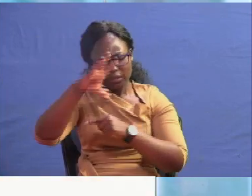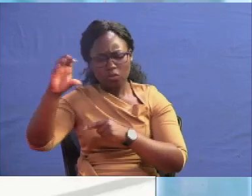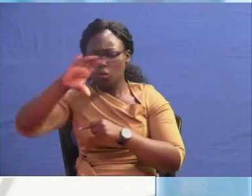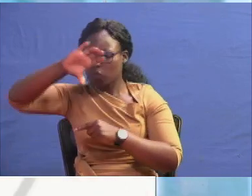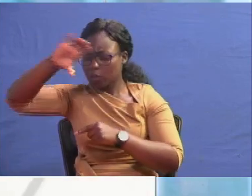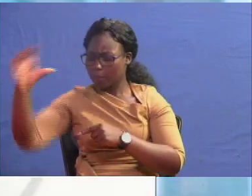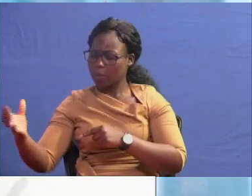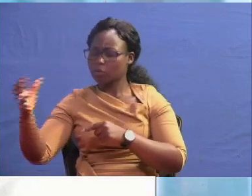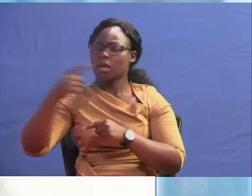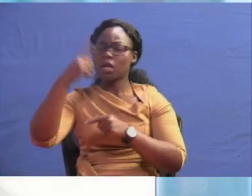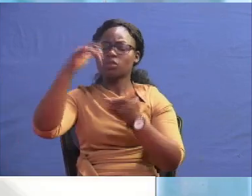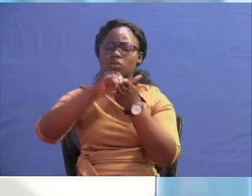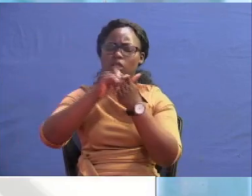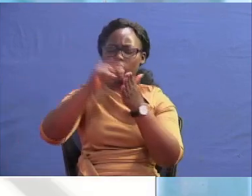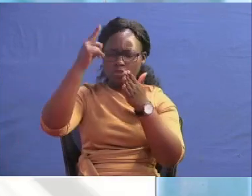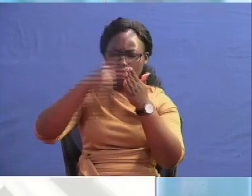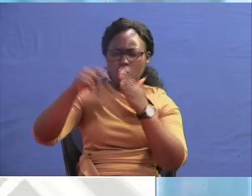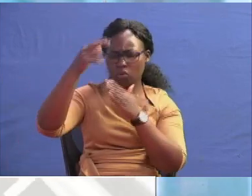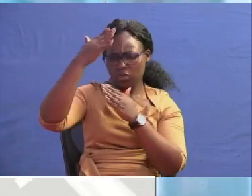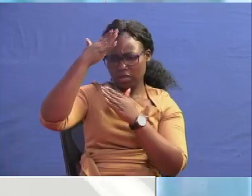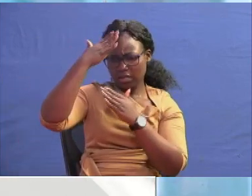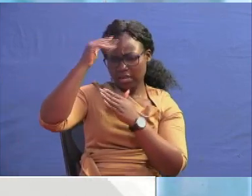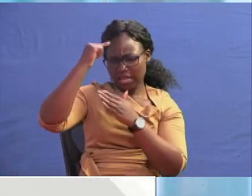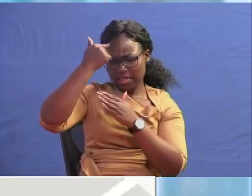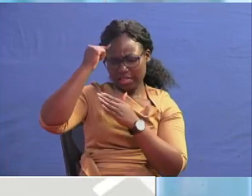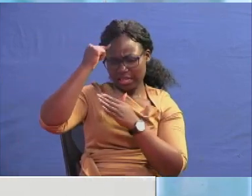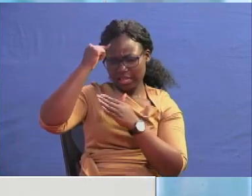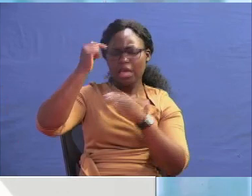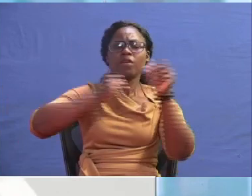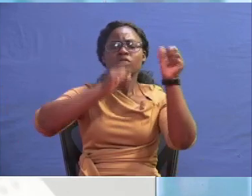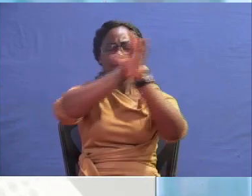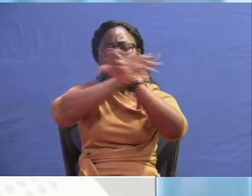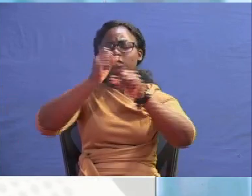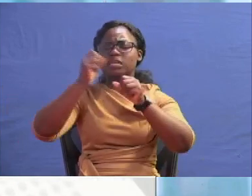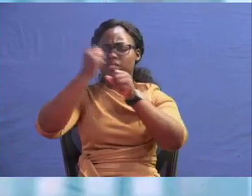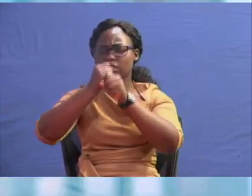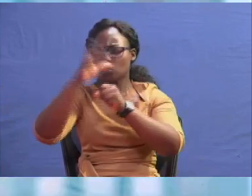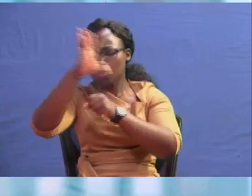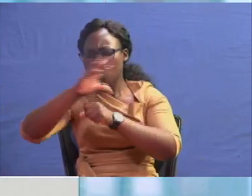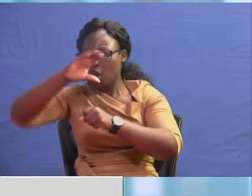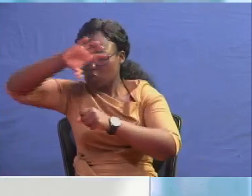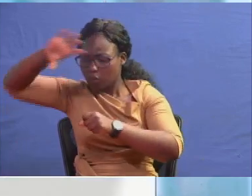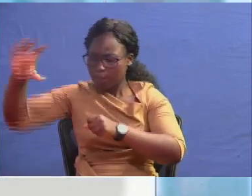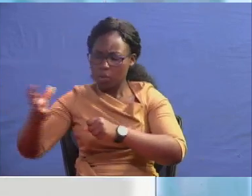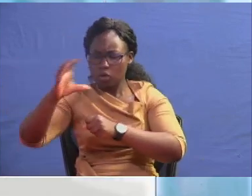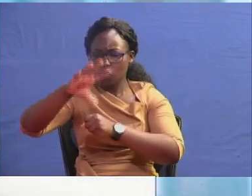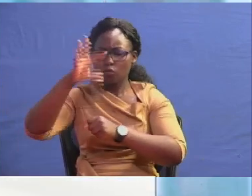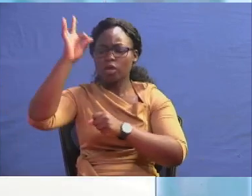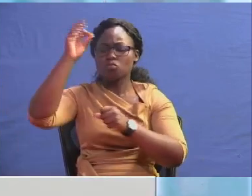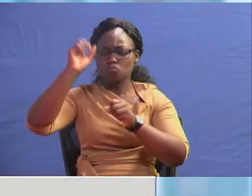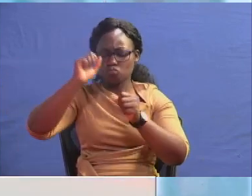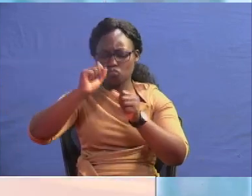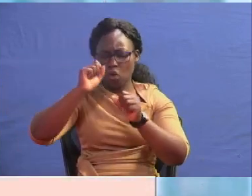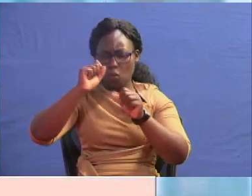that is what, in my view, the president is doing, mm-hmm. going to the mountain to find what he must find. Mm-hmm.